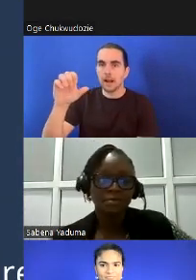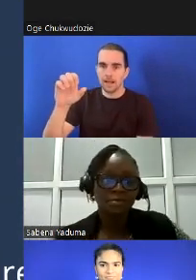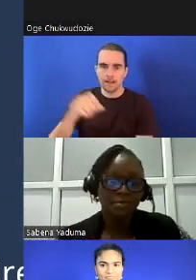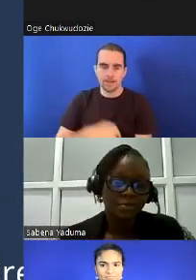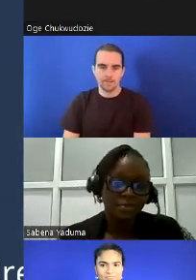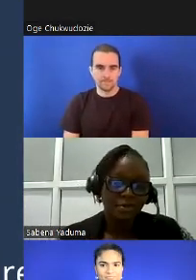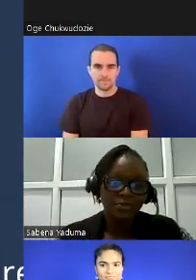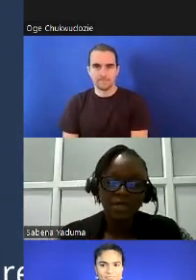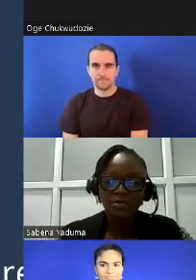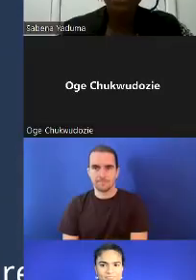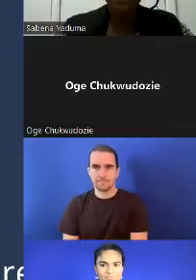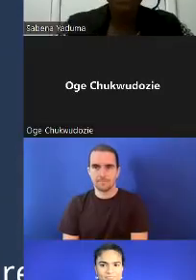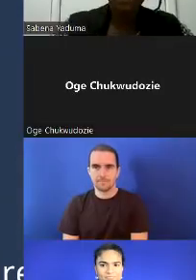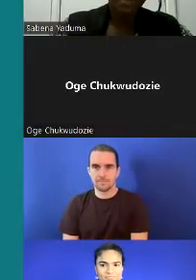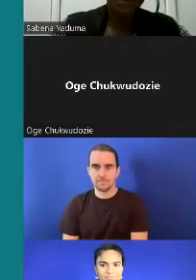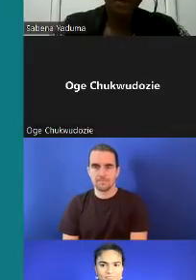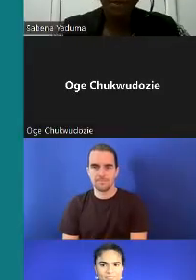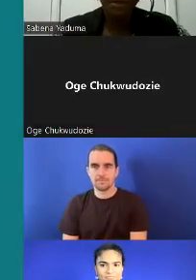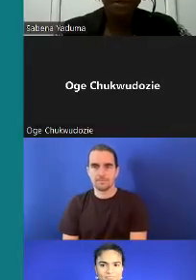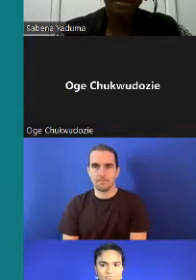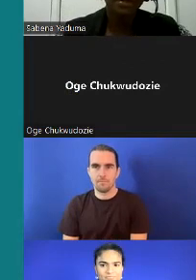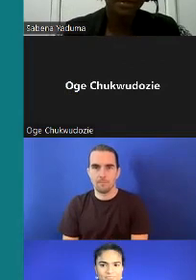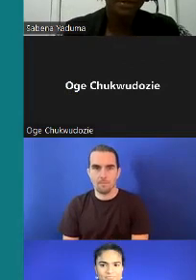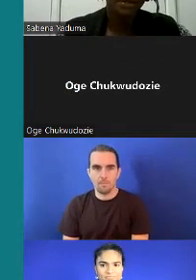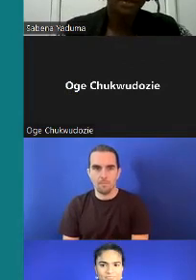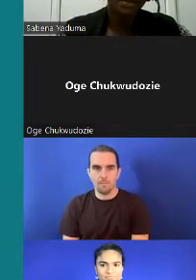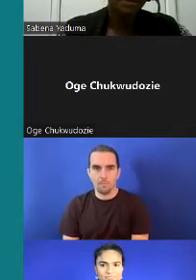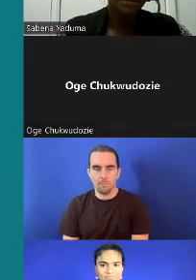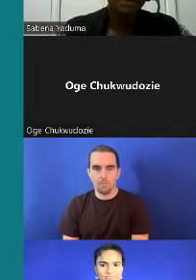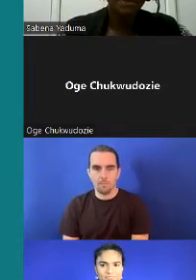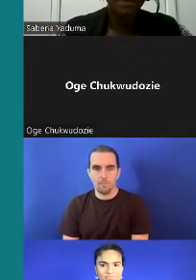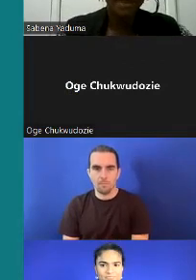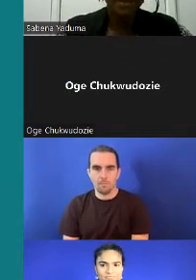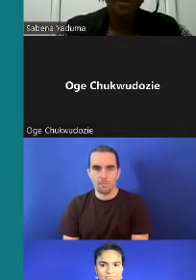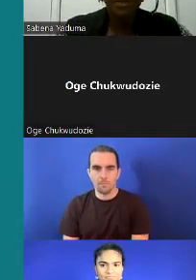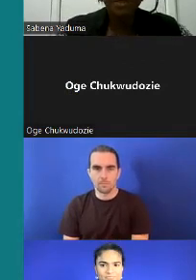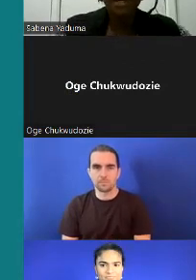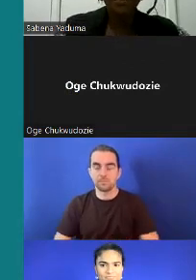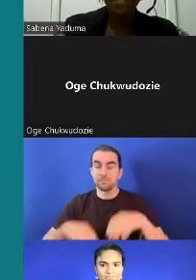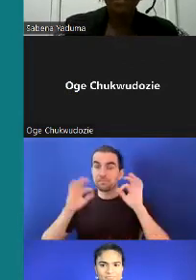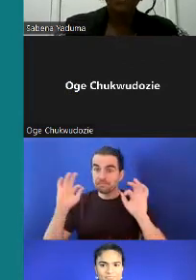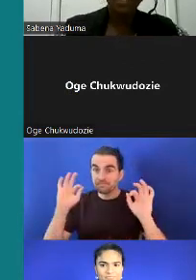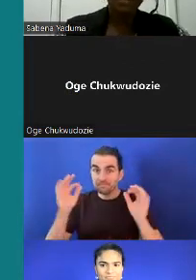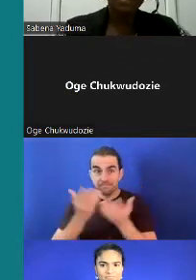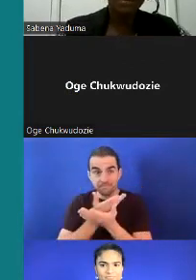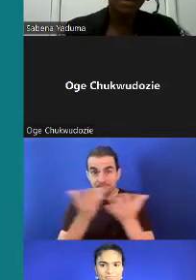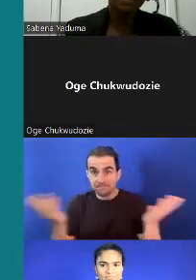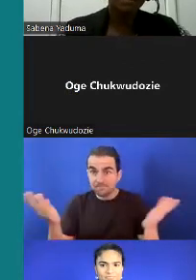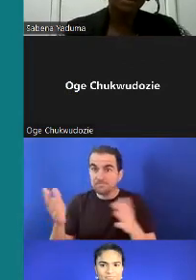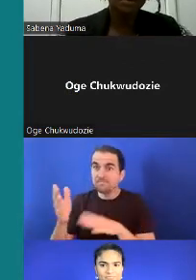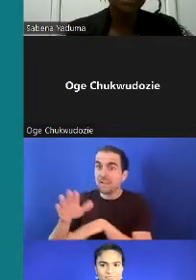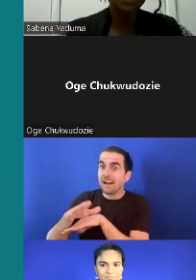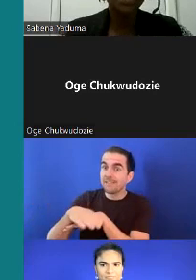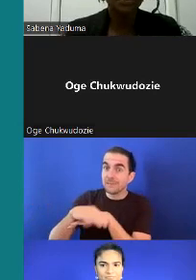Okay, good afternoon, everyone. Without any waste of time, I